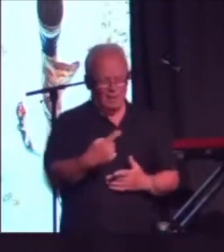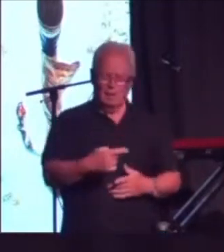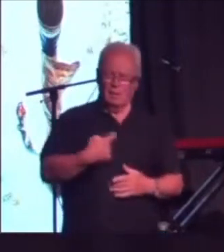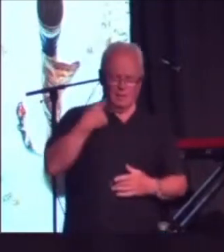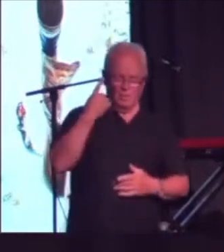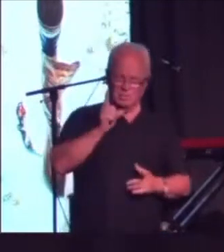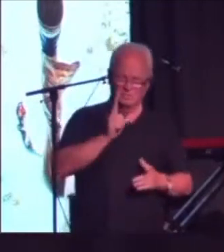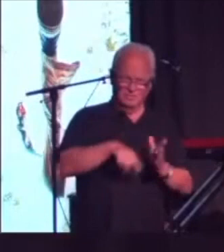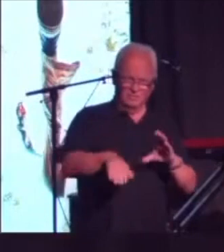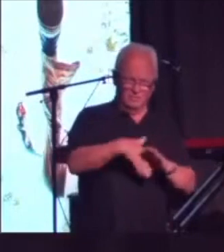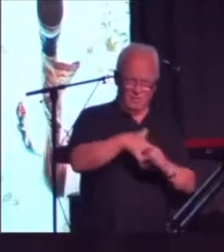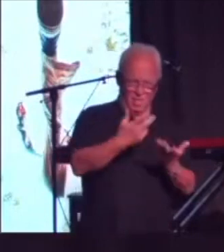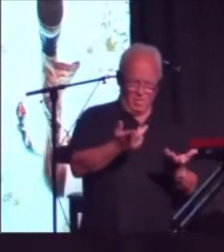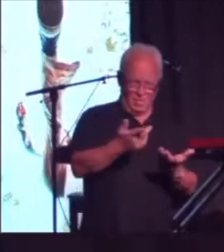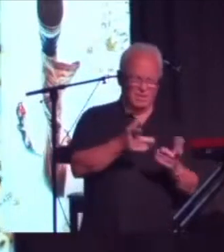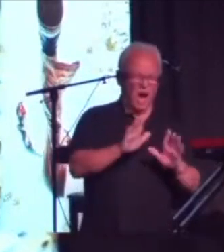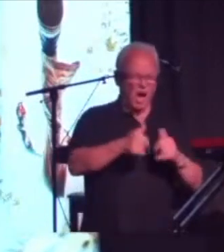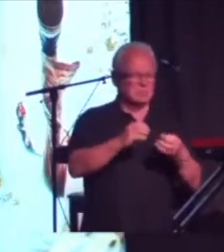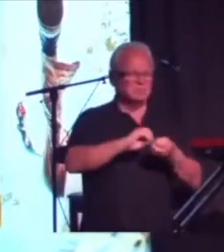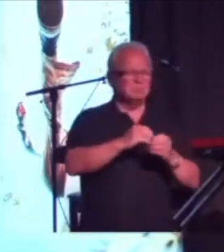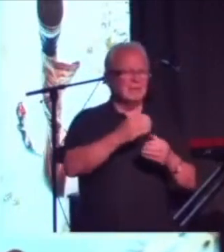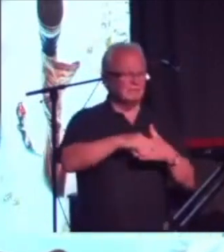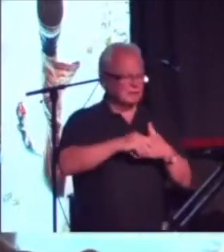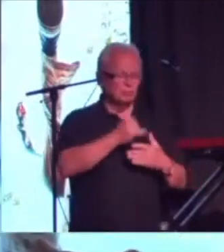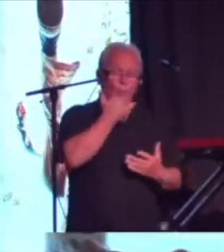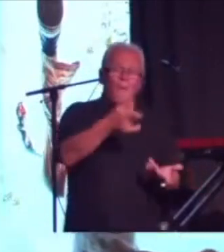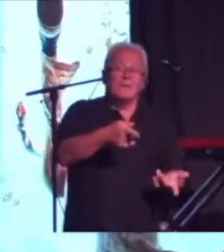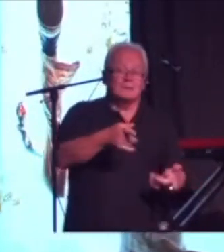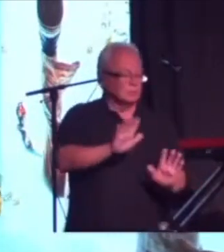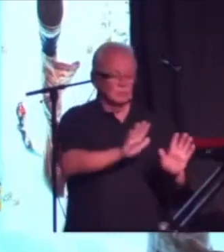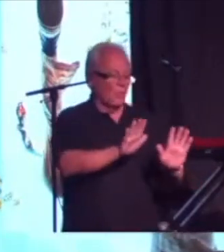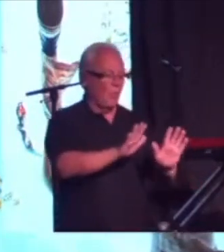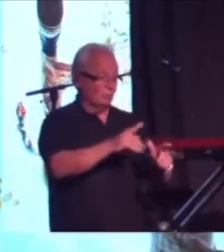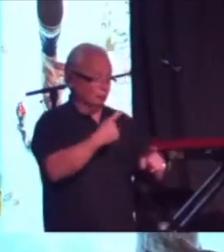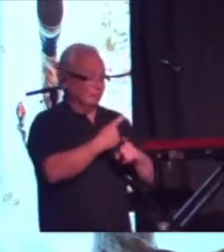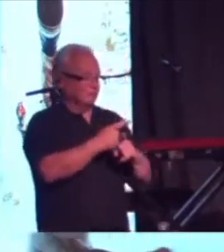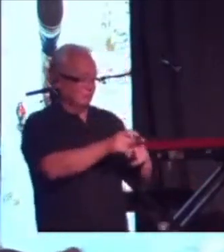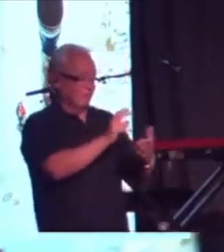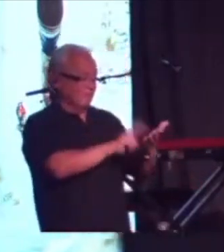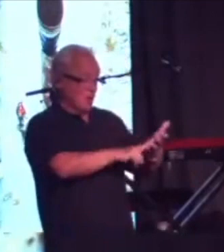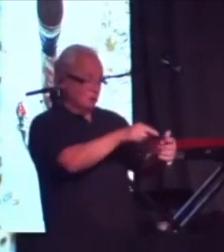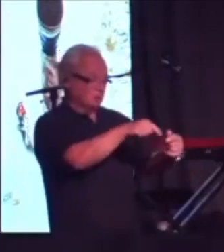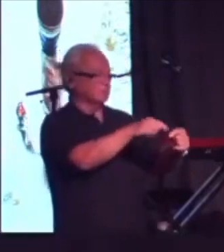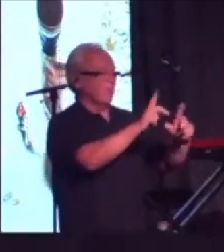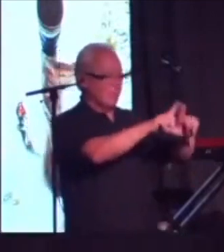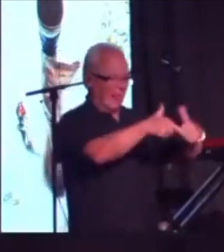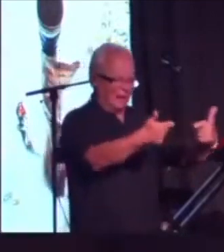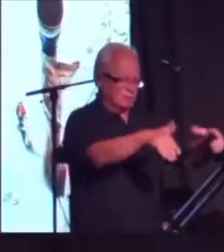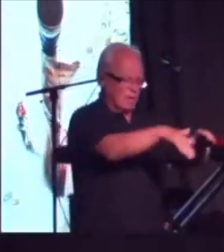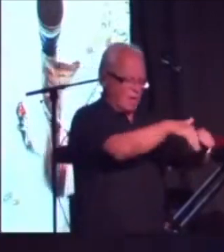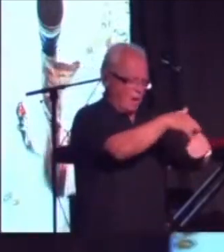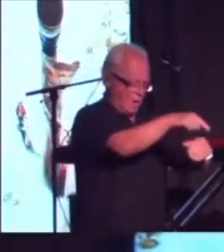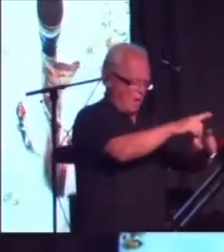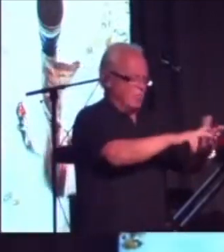Well, we haven't read the wrong verse. There's a lovely insight here into that verse and the language of that verse. Some of